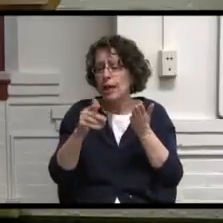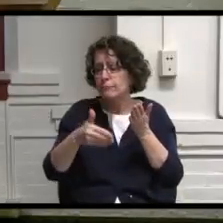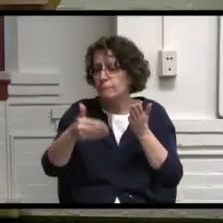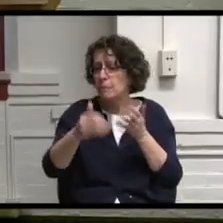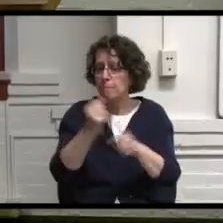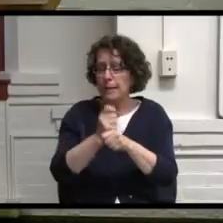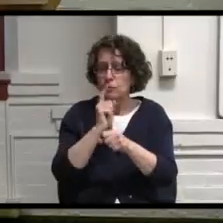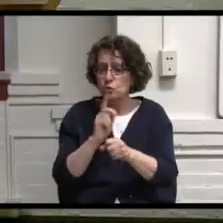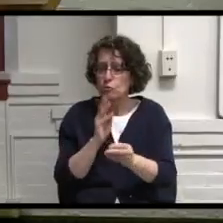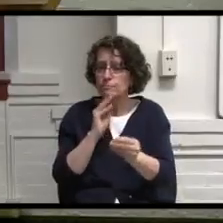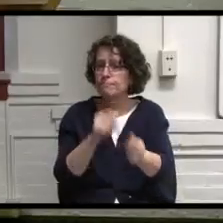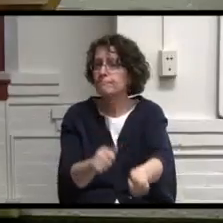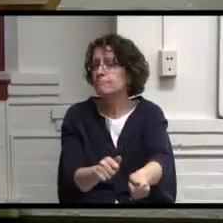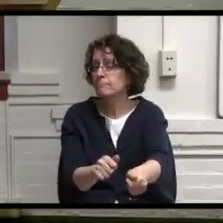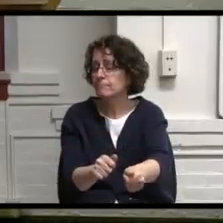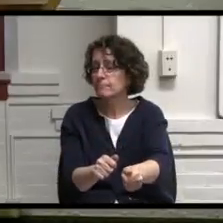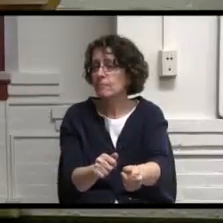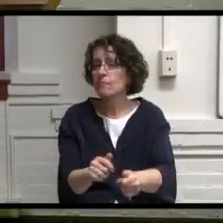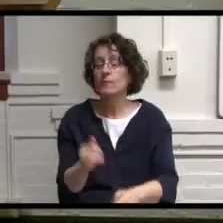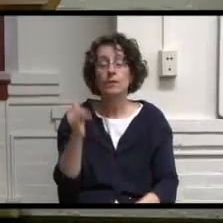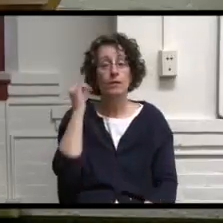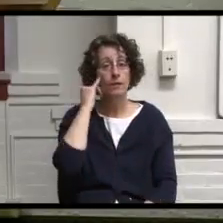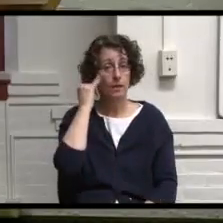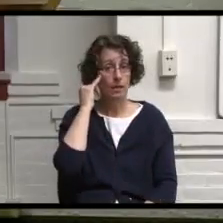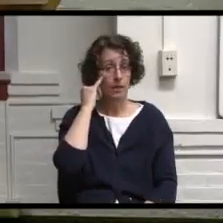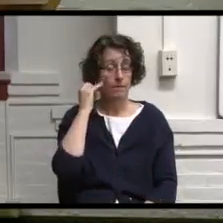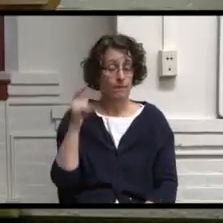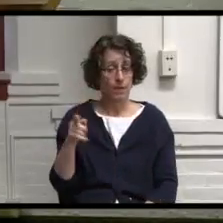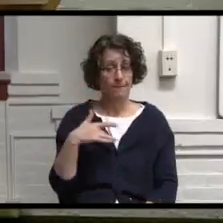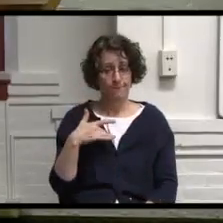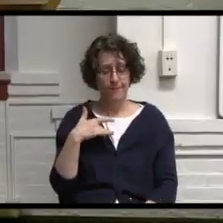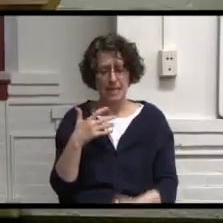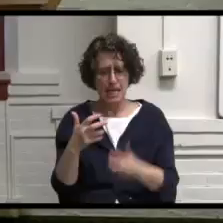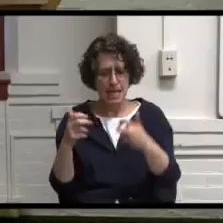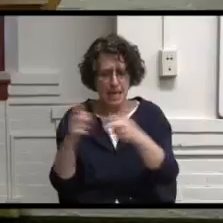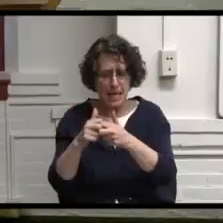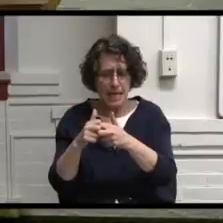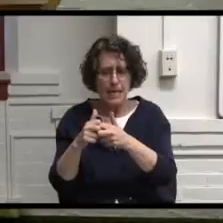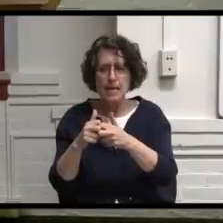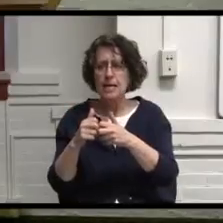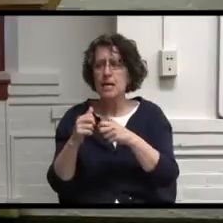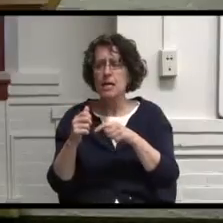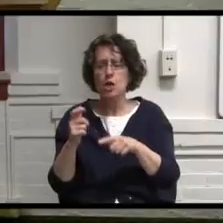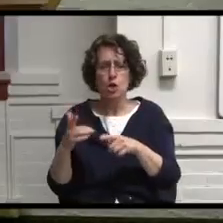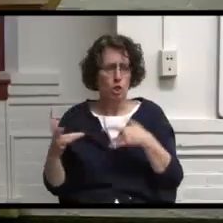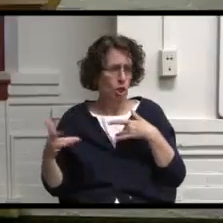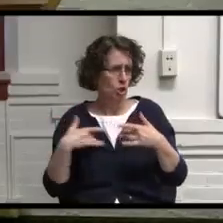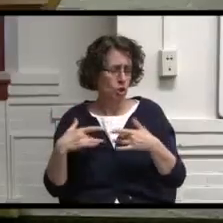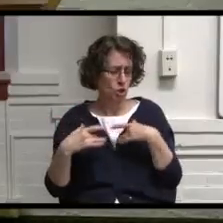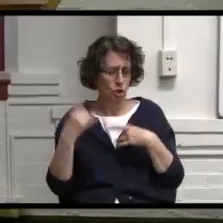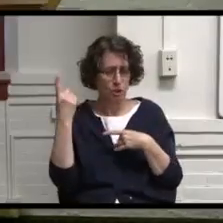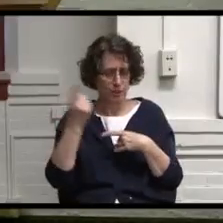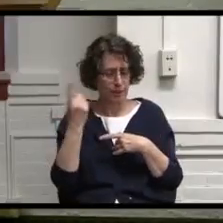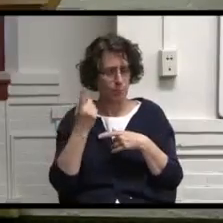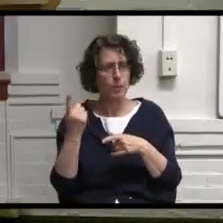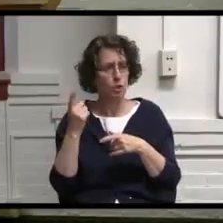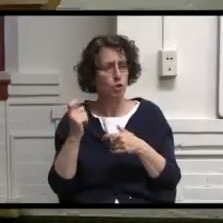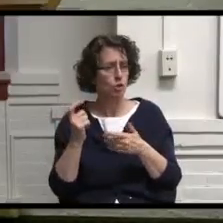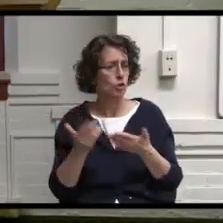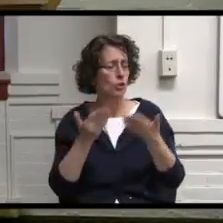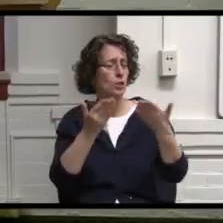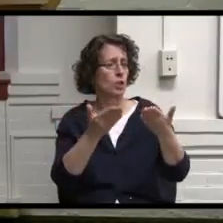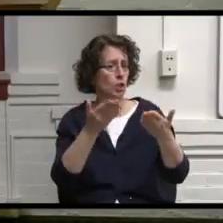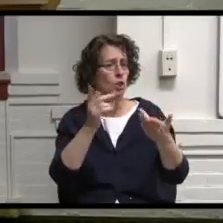smoothly. If there's something that they think should come to the interest or the attention of this body, that would